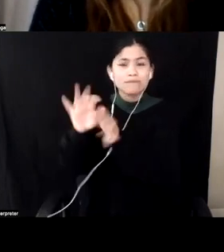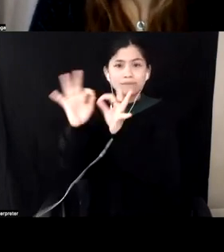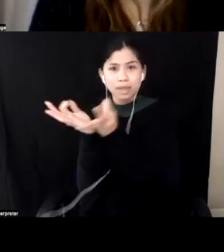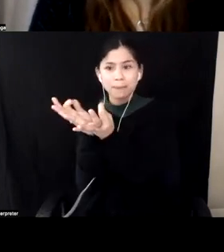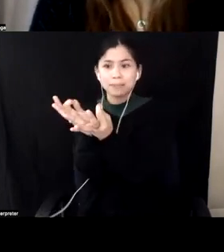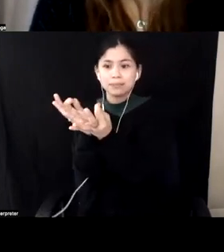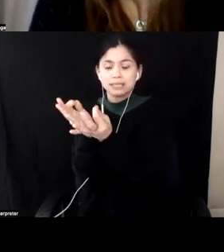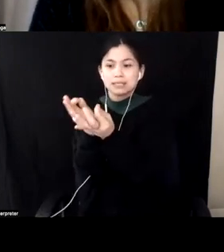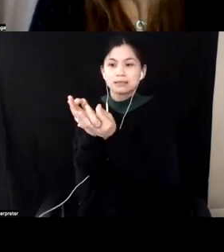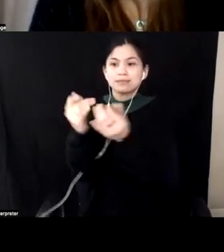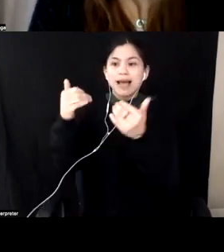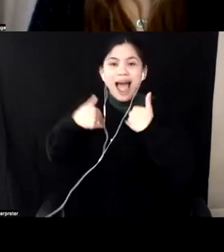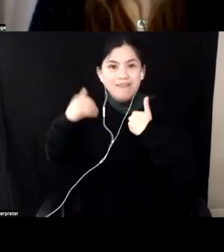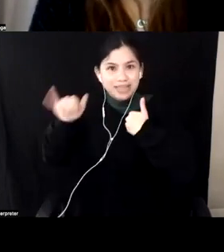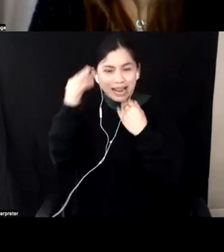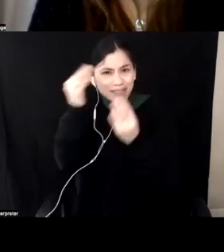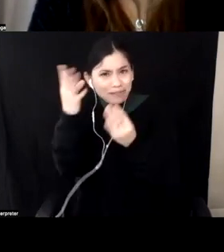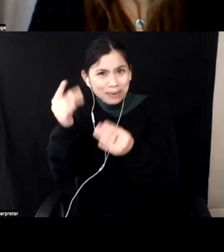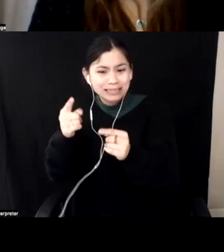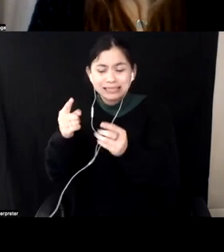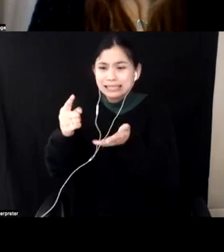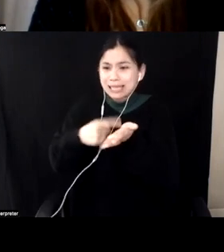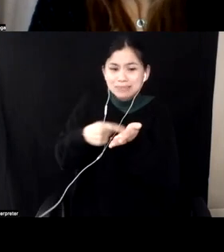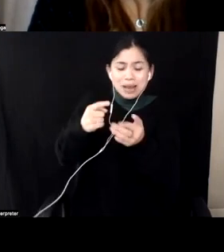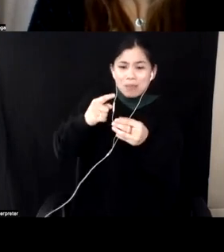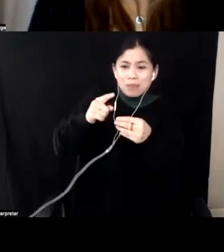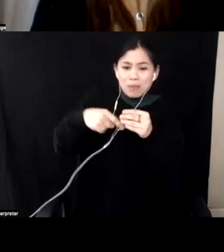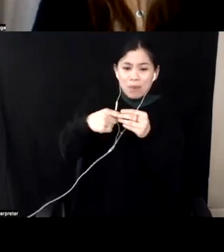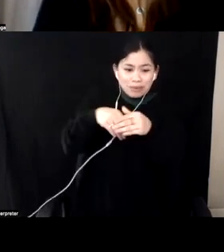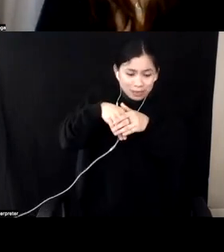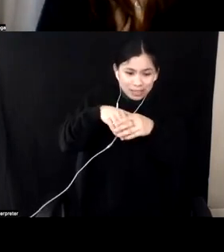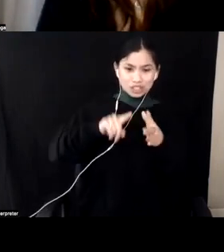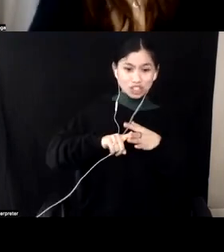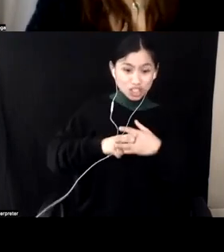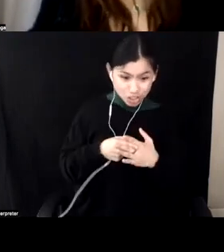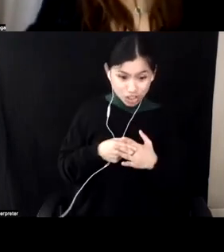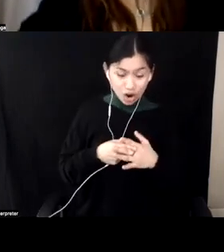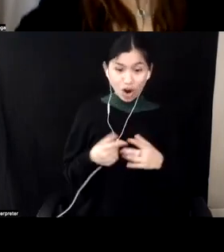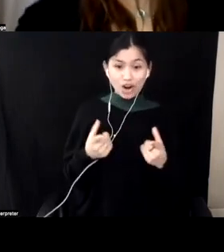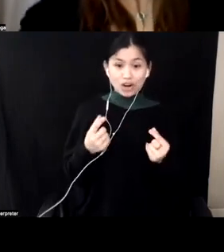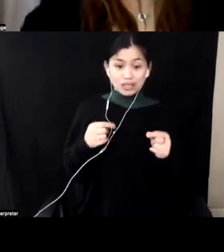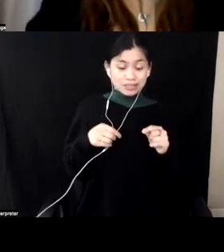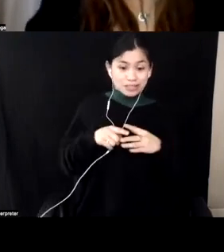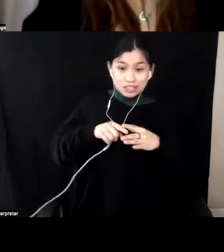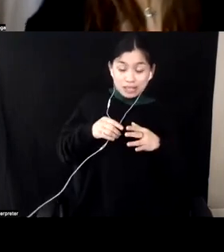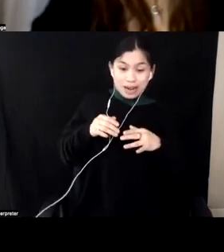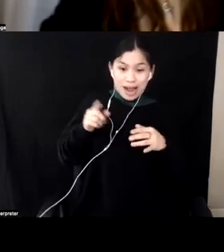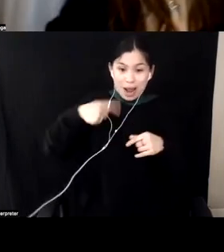this information. Sometimes when you're starting out or when you're trying to kind of embark on this new